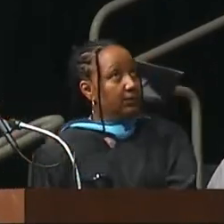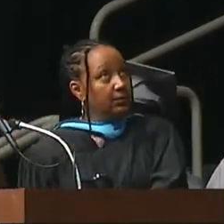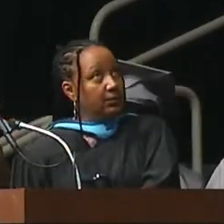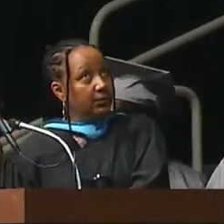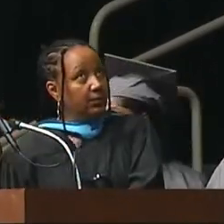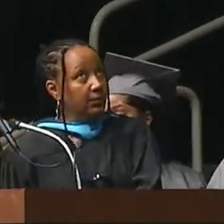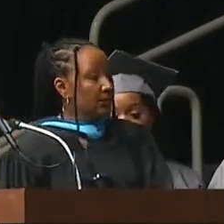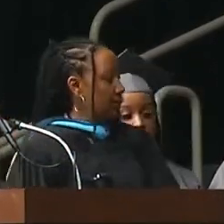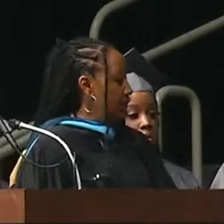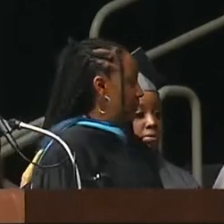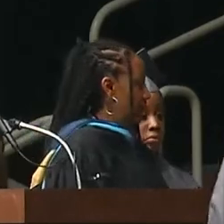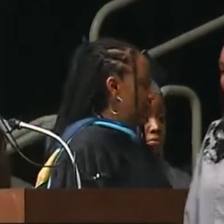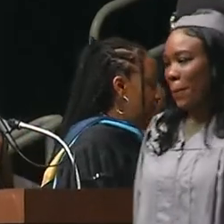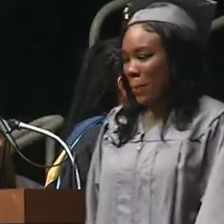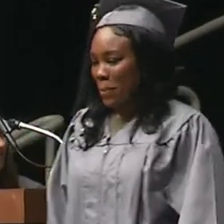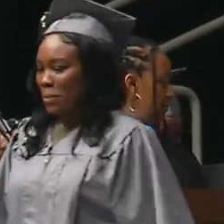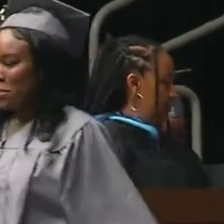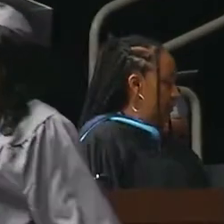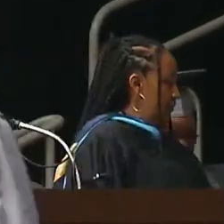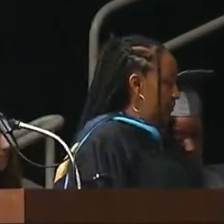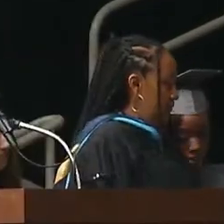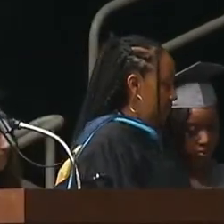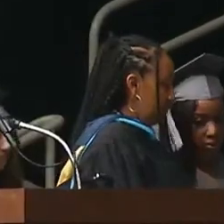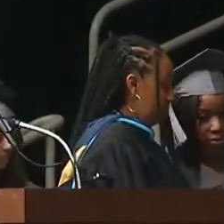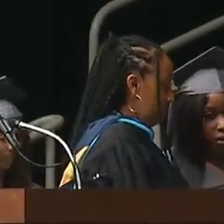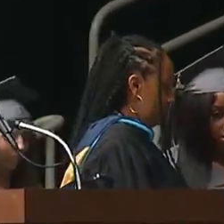Namortha M. Richmond.